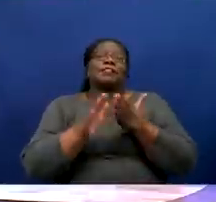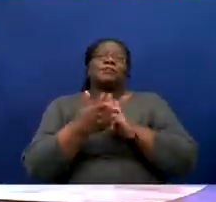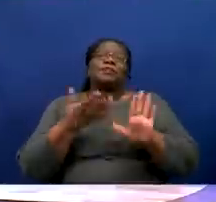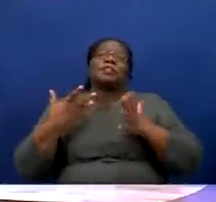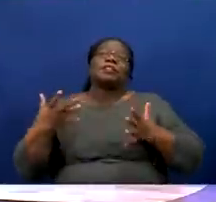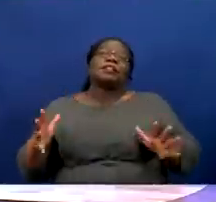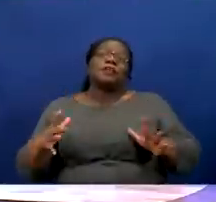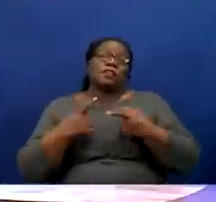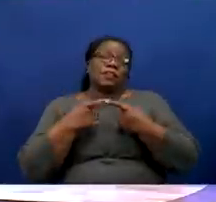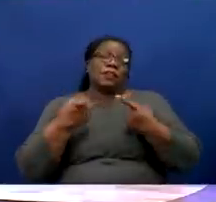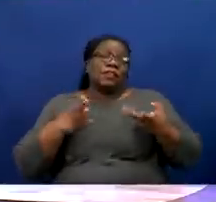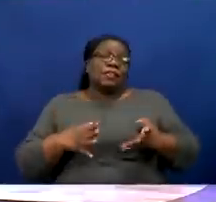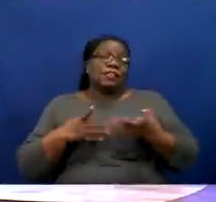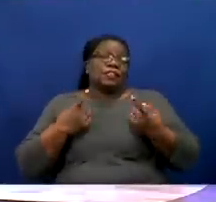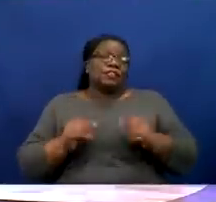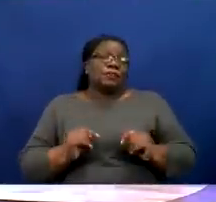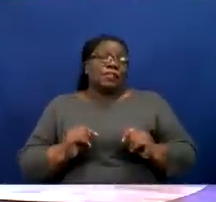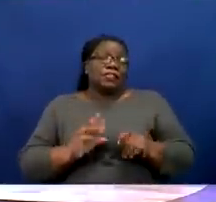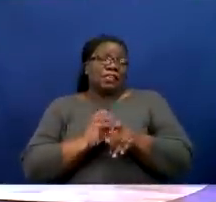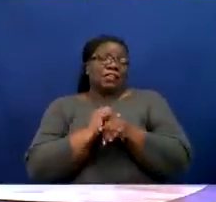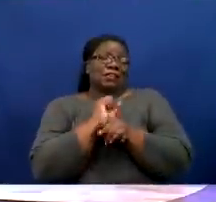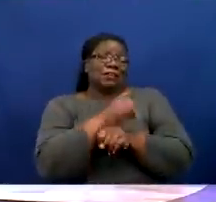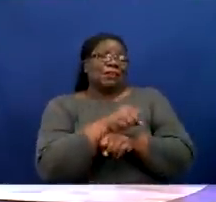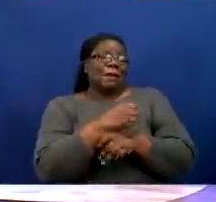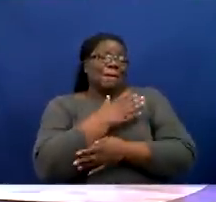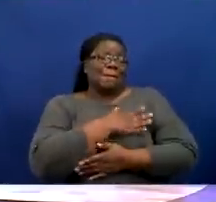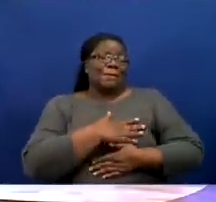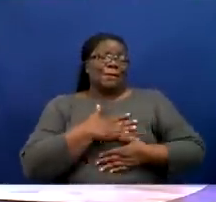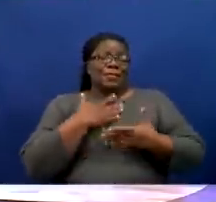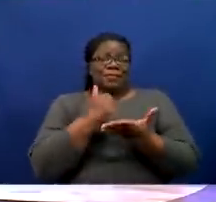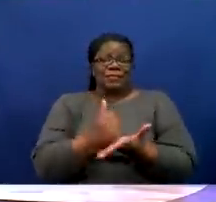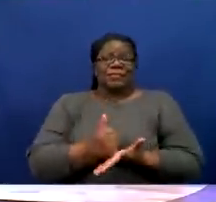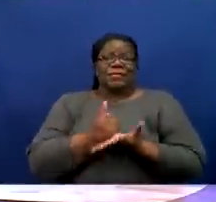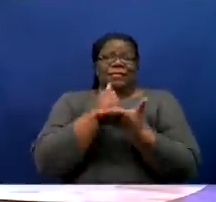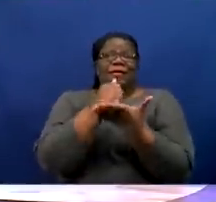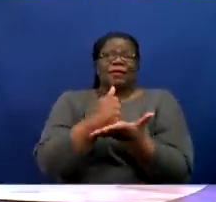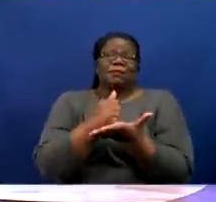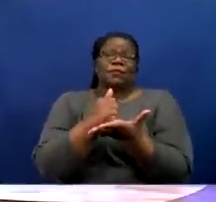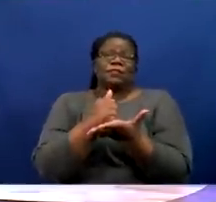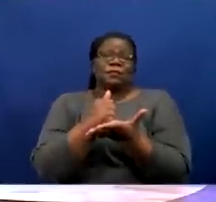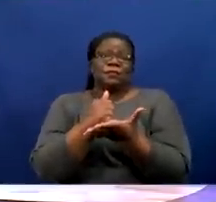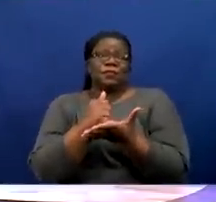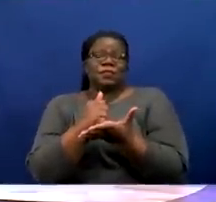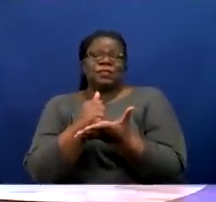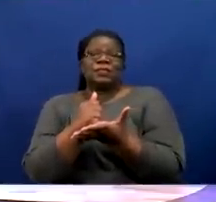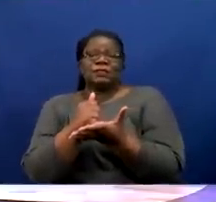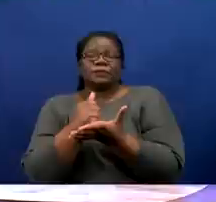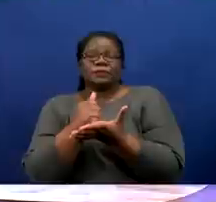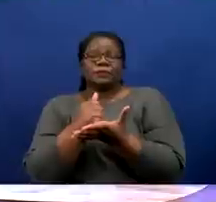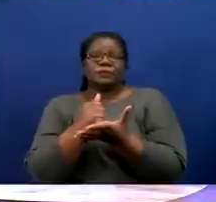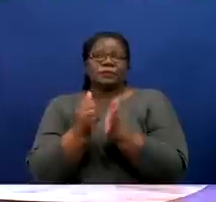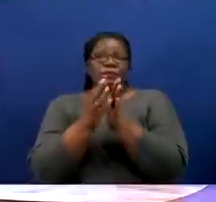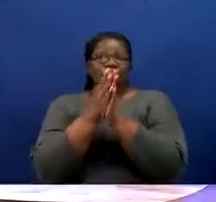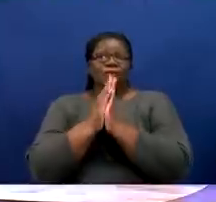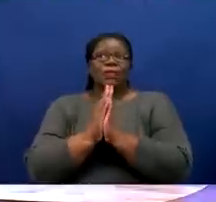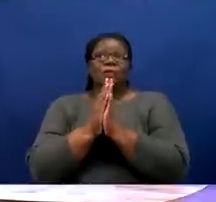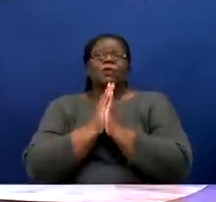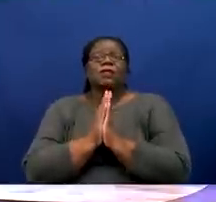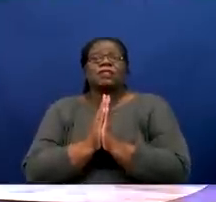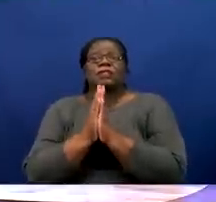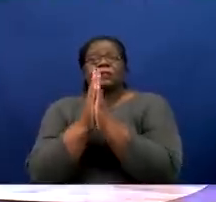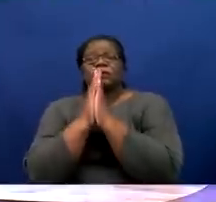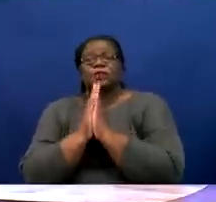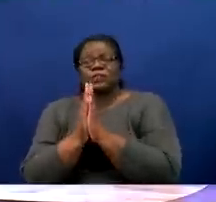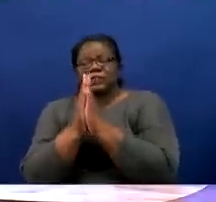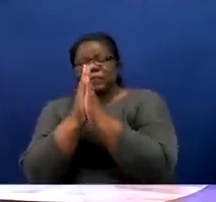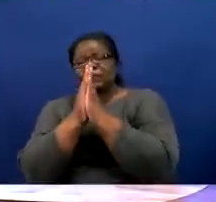their enemies try to take over them, please help them to have vindication from their enemies. He prays and he